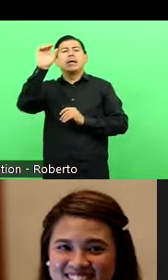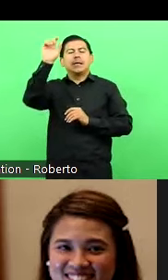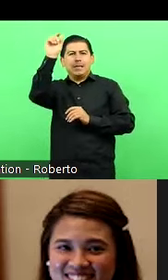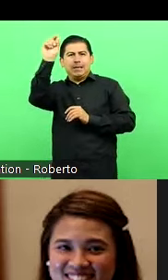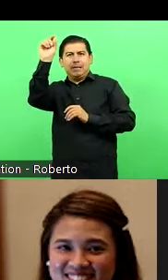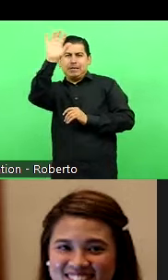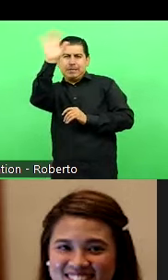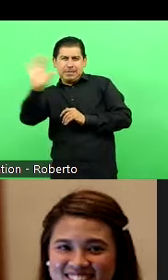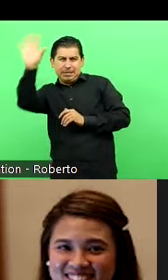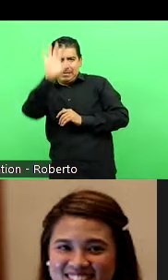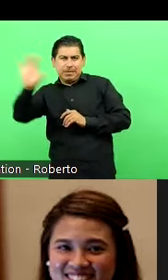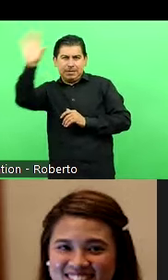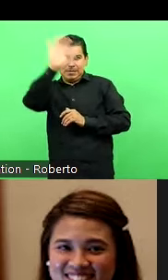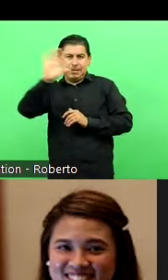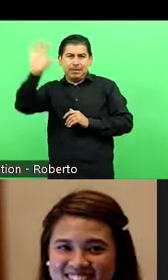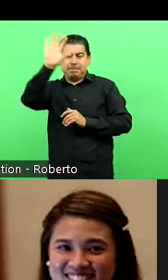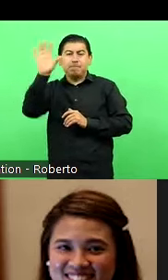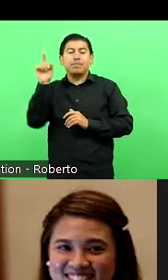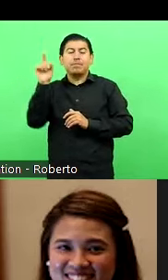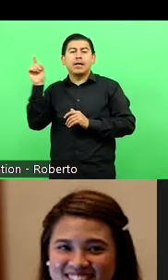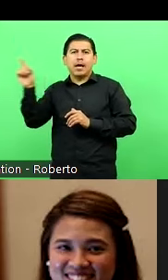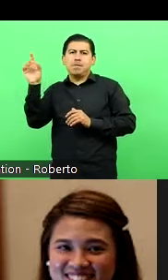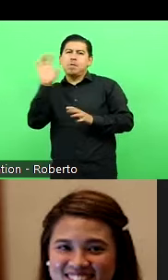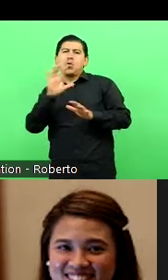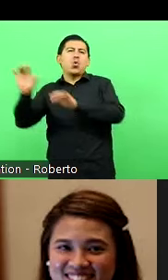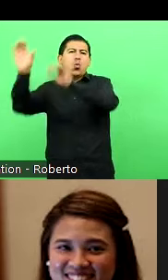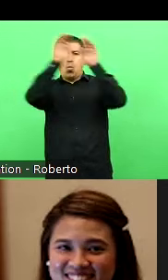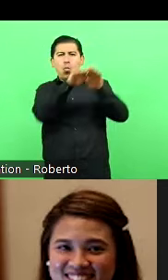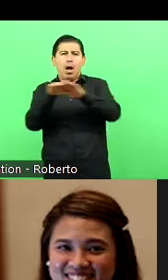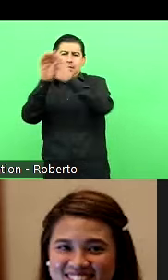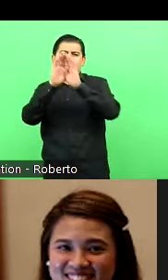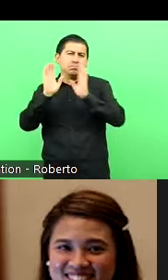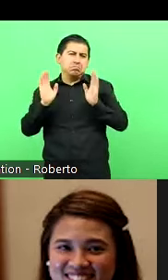that threatens to move and may